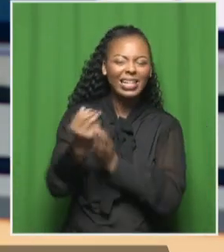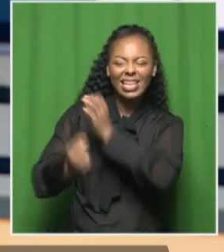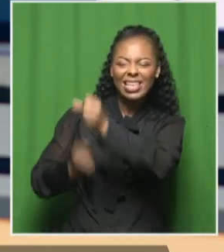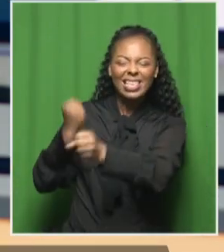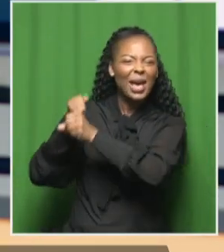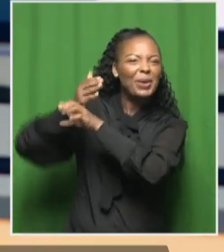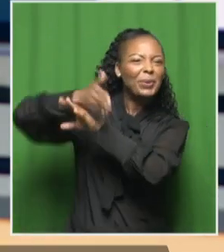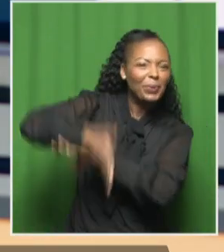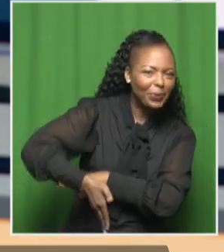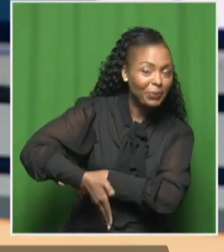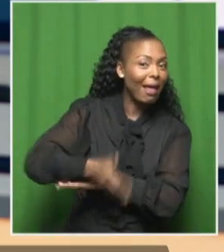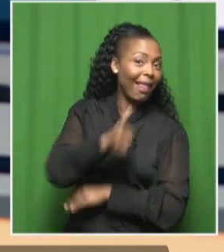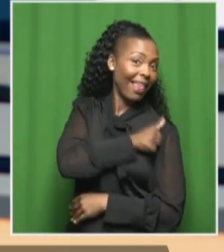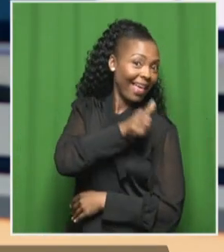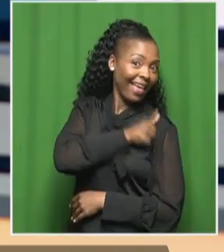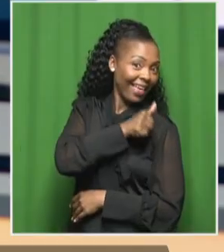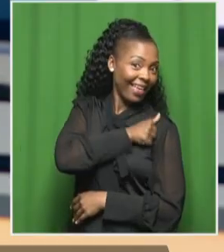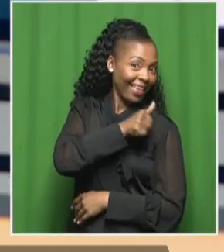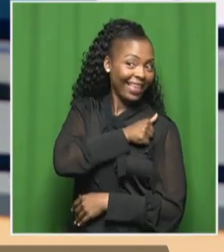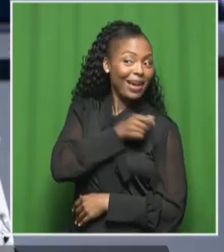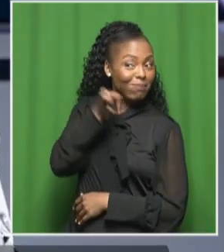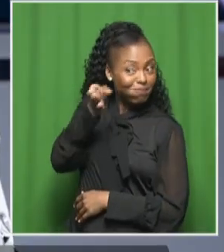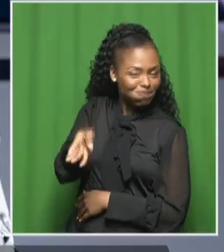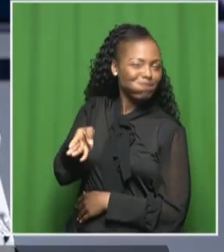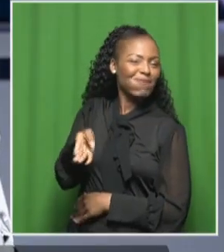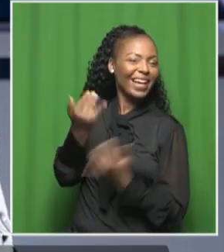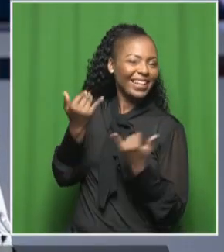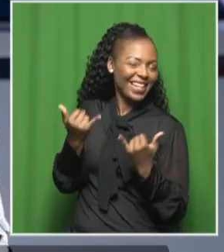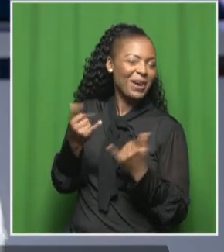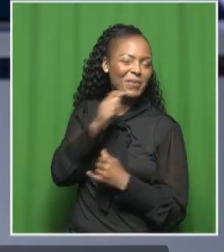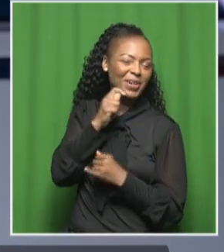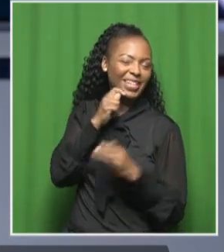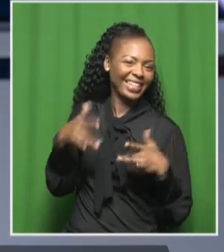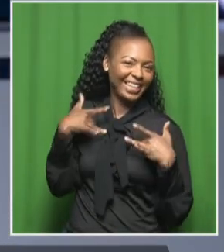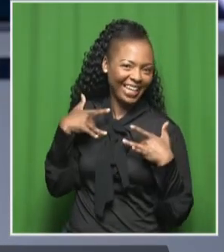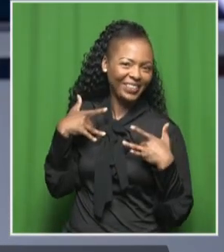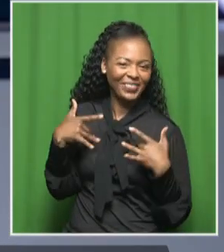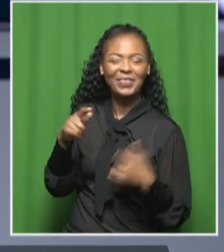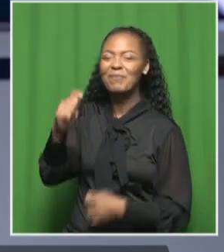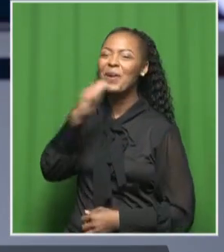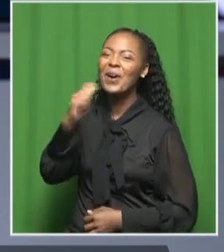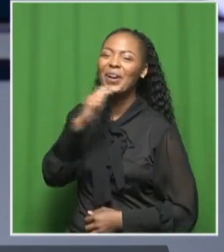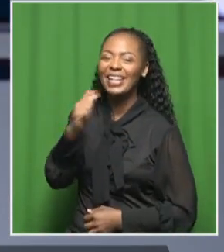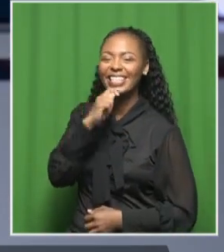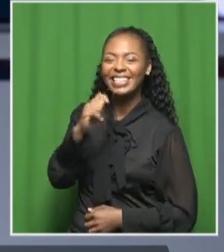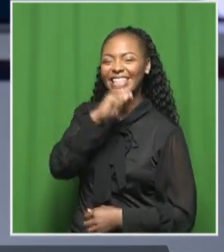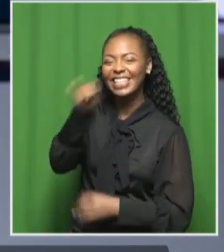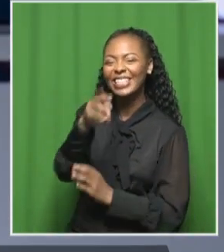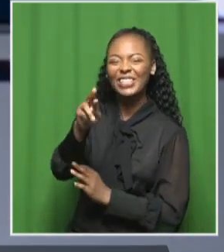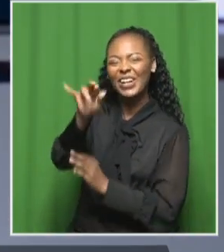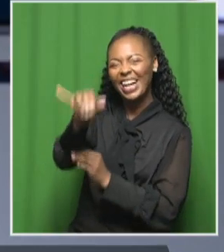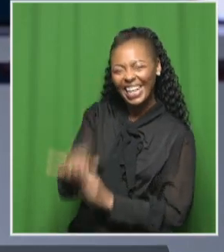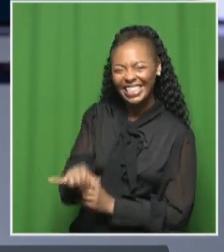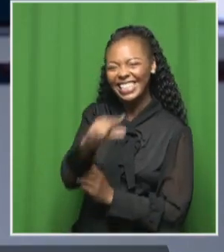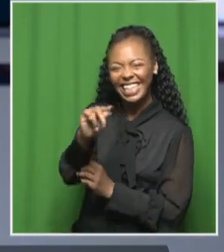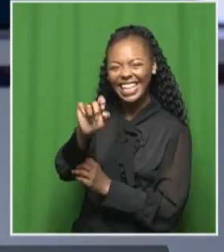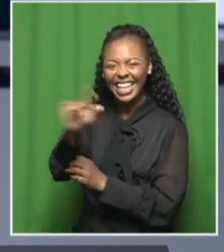the privilege of him being in studio with us this morning. Johnny Gill, good morning, welcome. Champ's here.